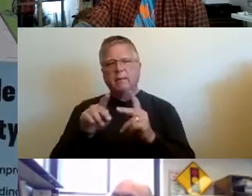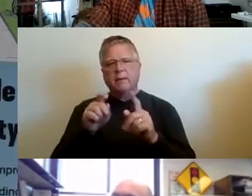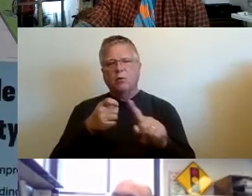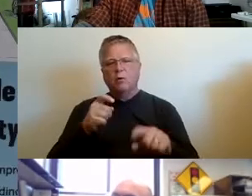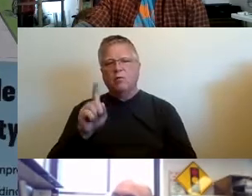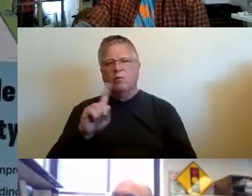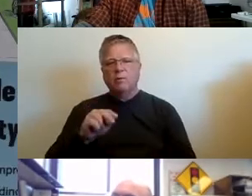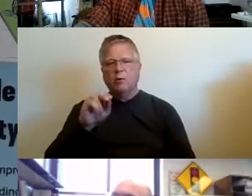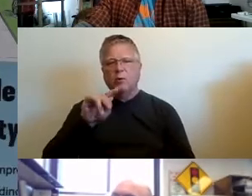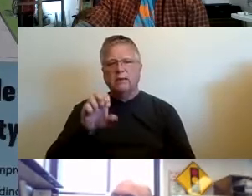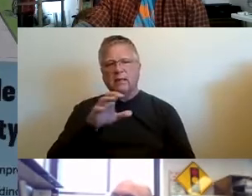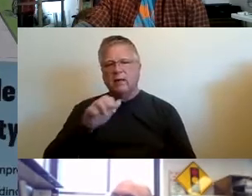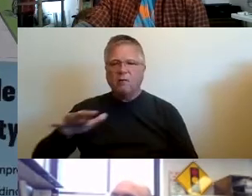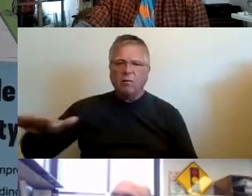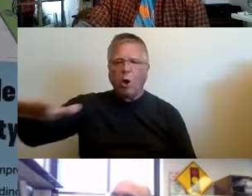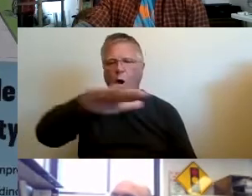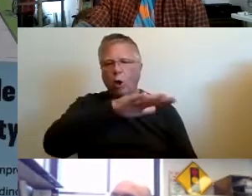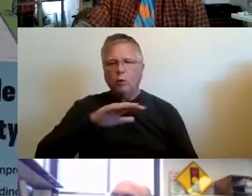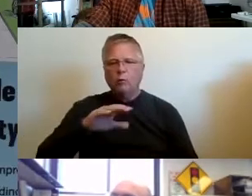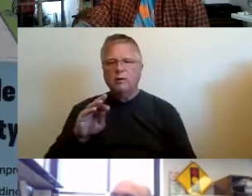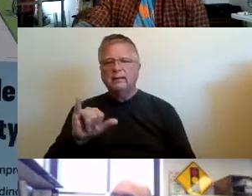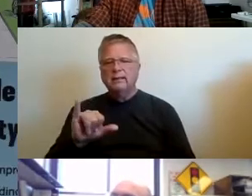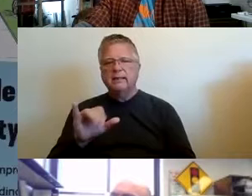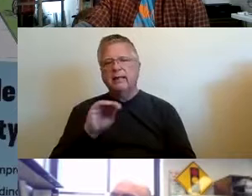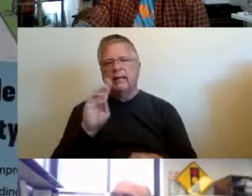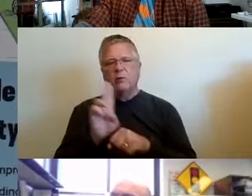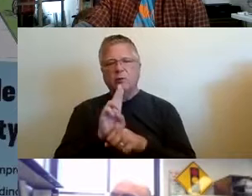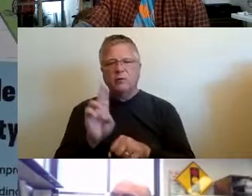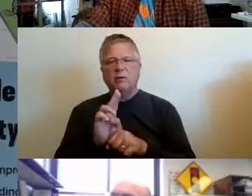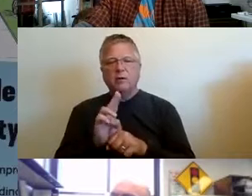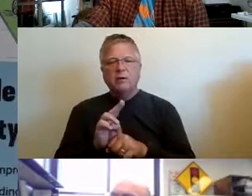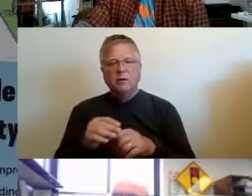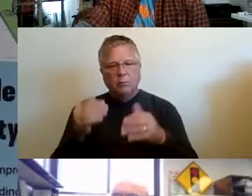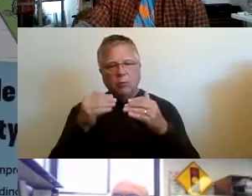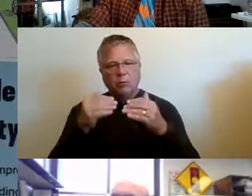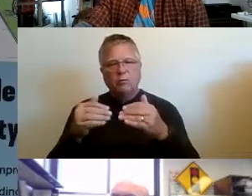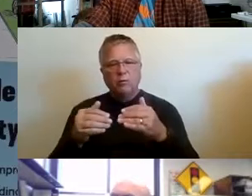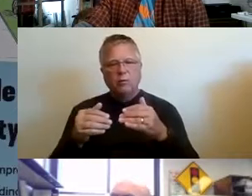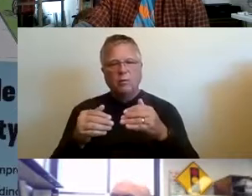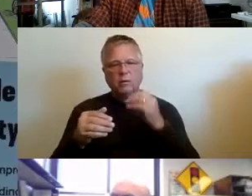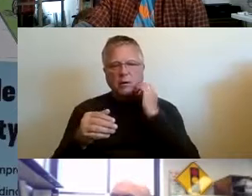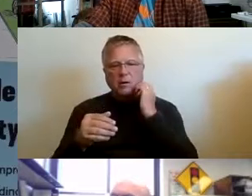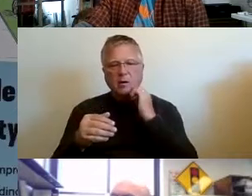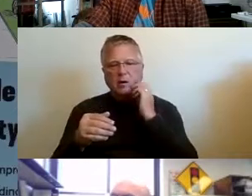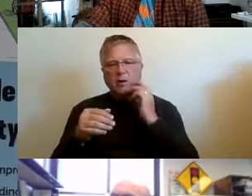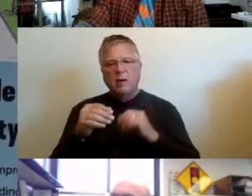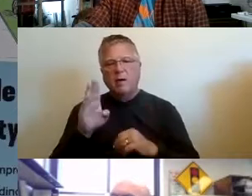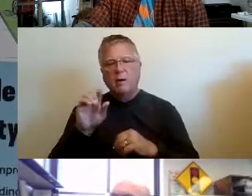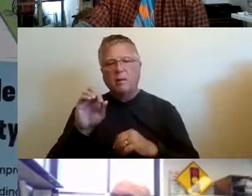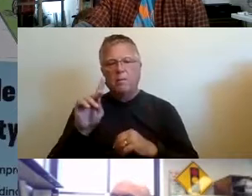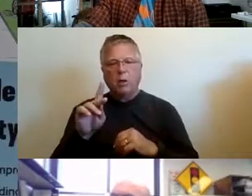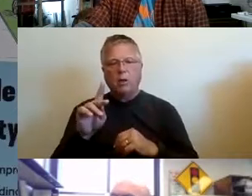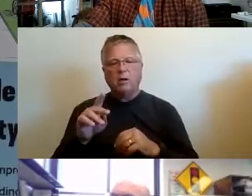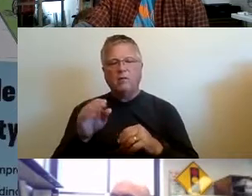also from the overall the whole city. We also used the Move Forward page blog post subscriber list. That's another